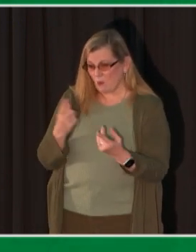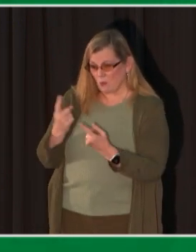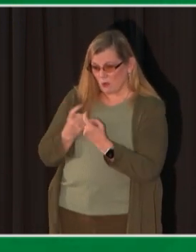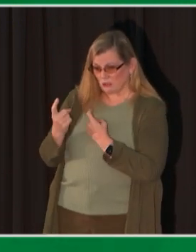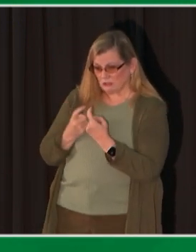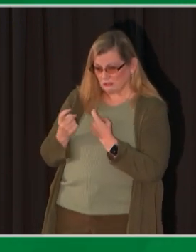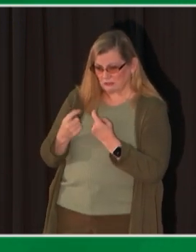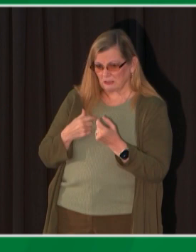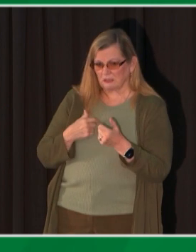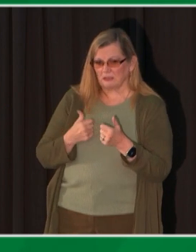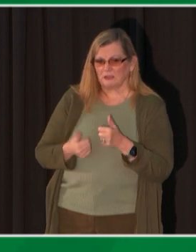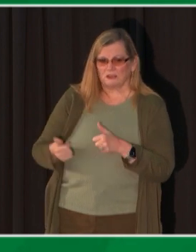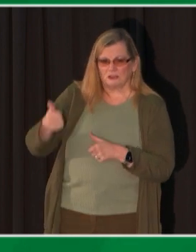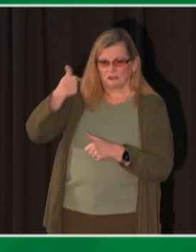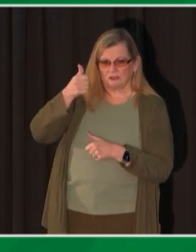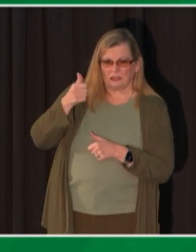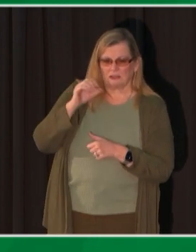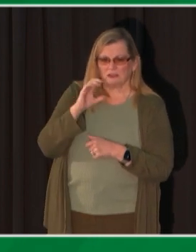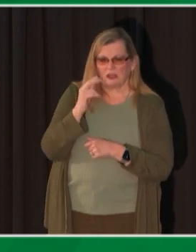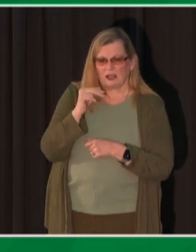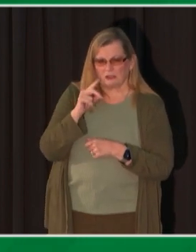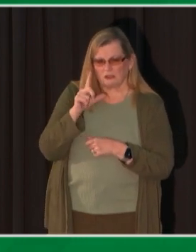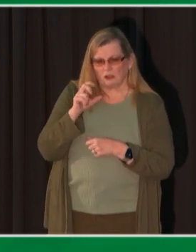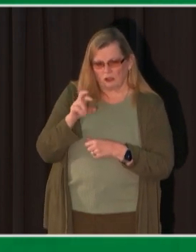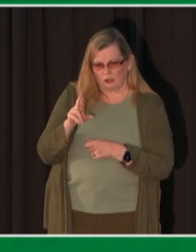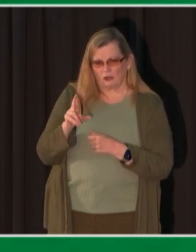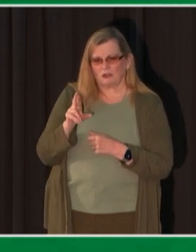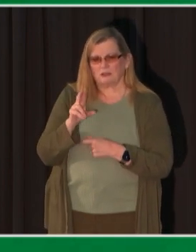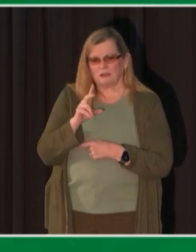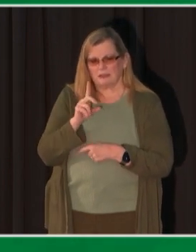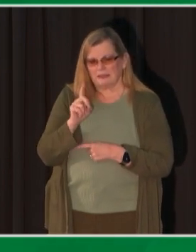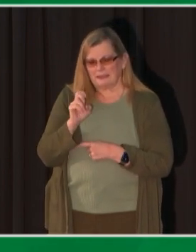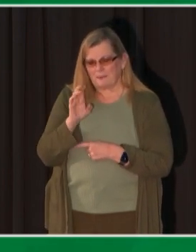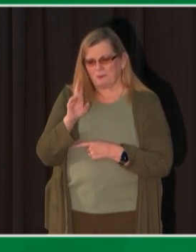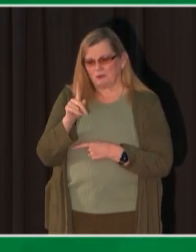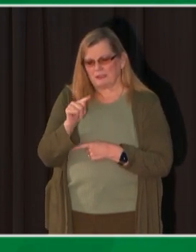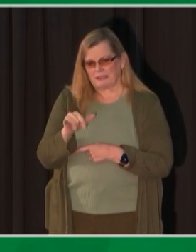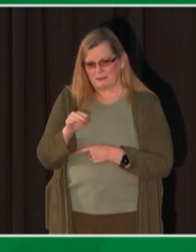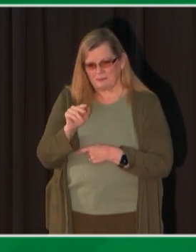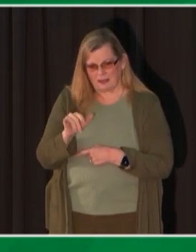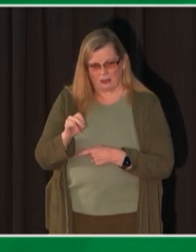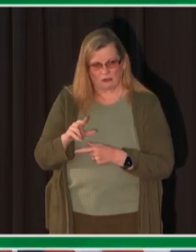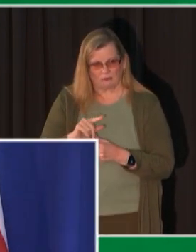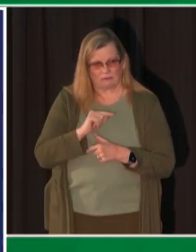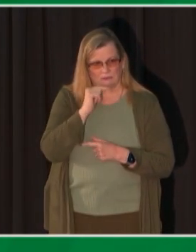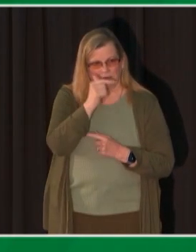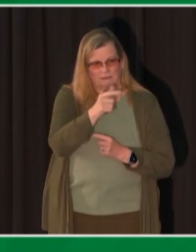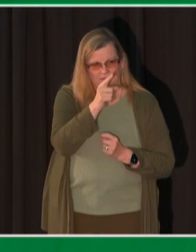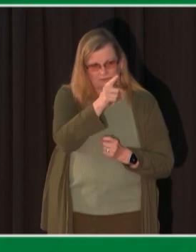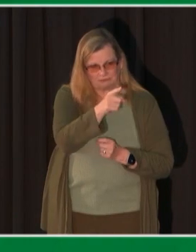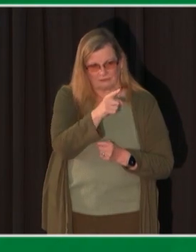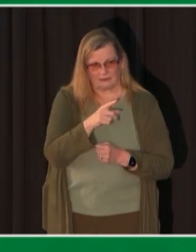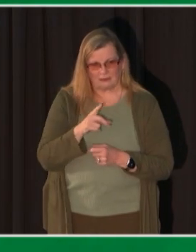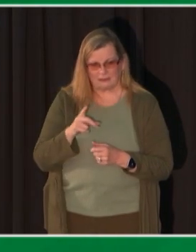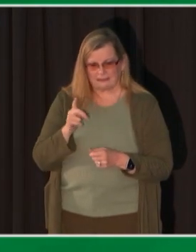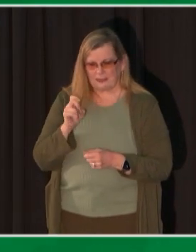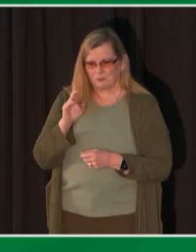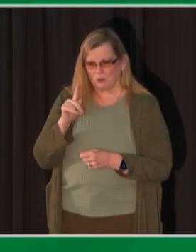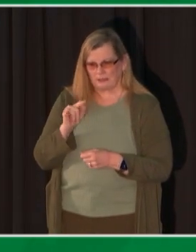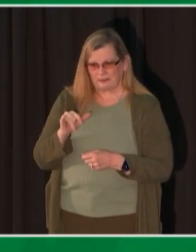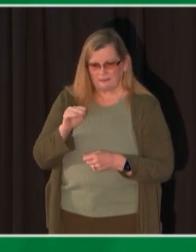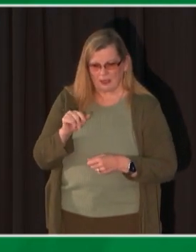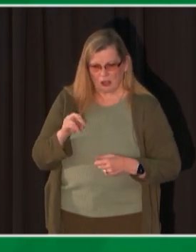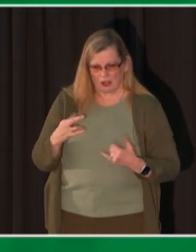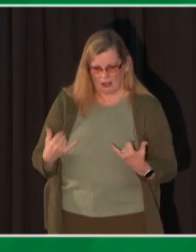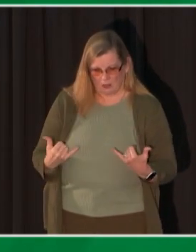and Deputy Mayor Kine for any additional statements. Thank you, Mayor. Again, I want to